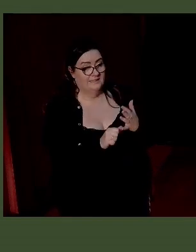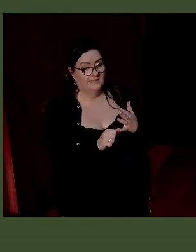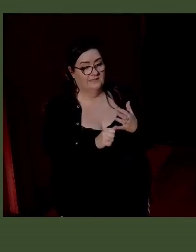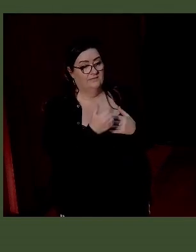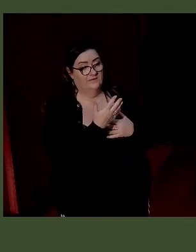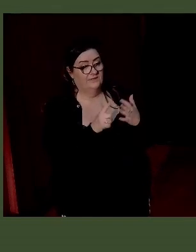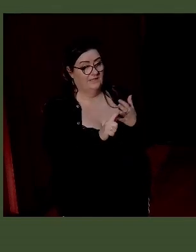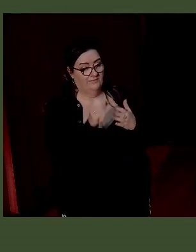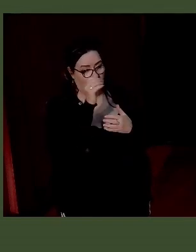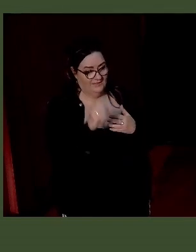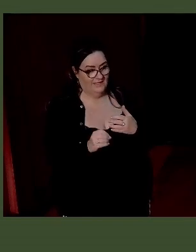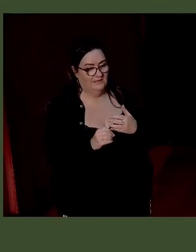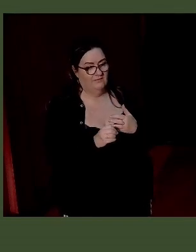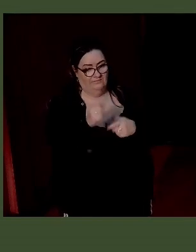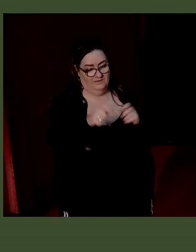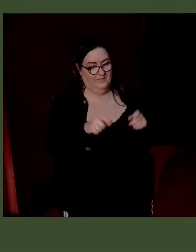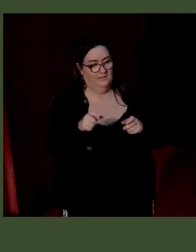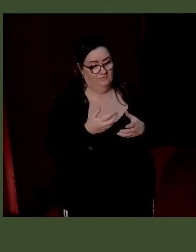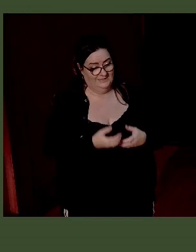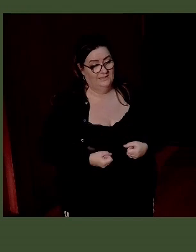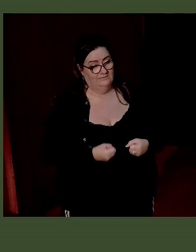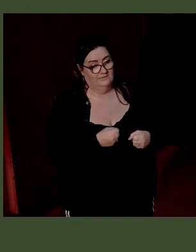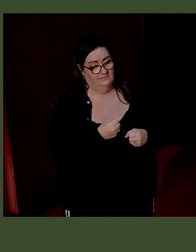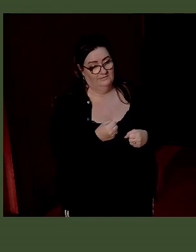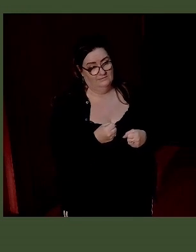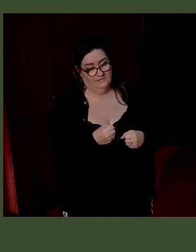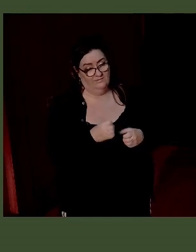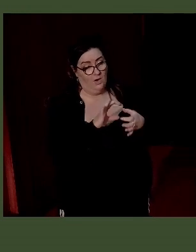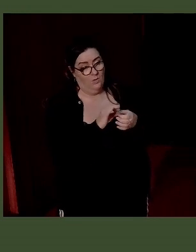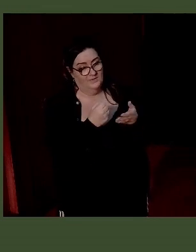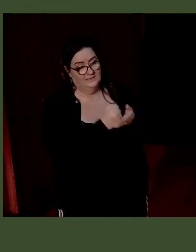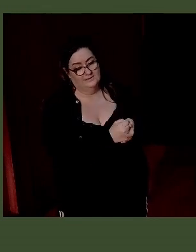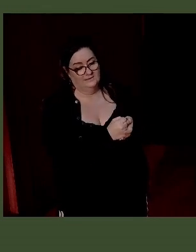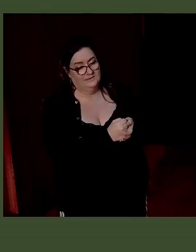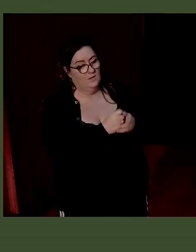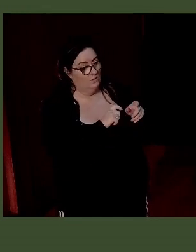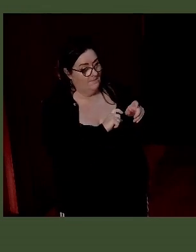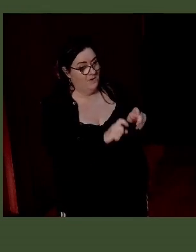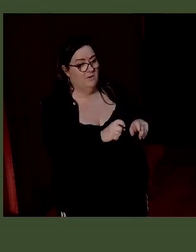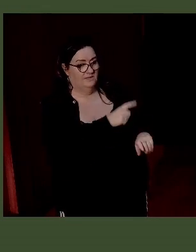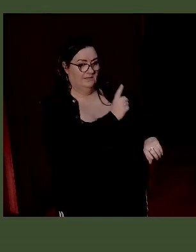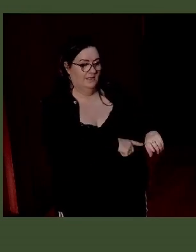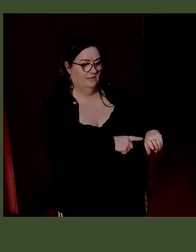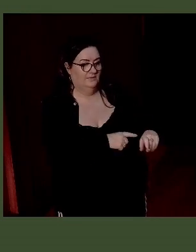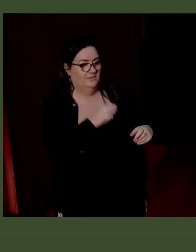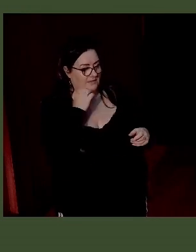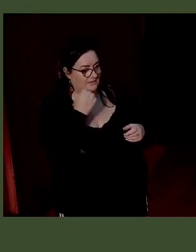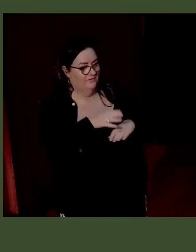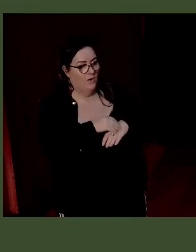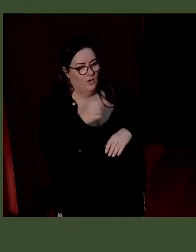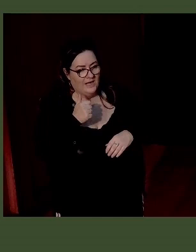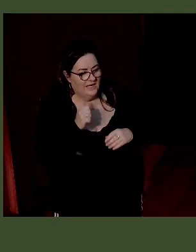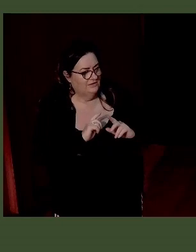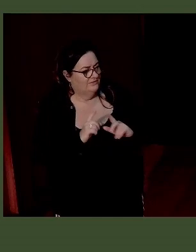In 1926, 57% of recipients of home assistance were permanently disabled by age and